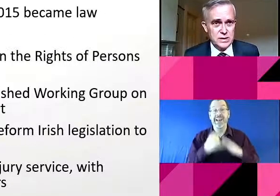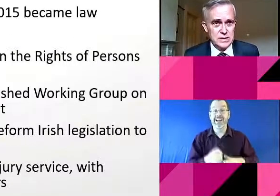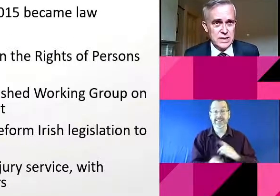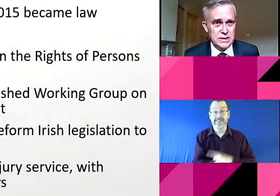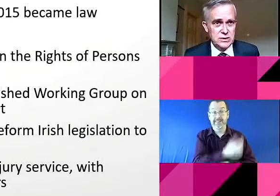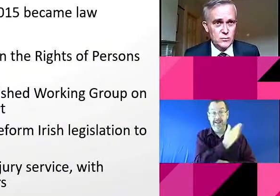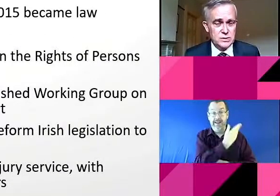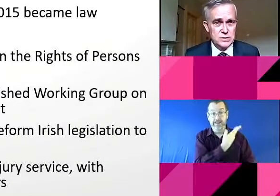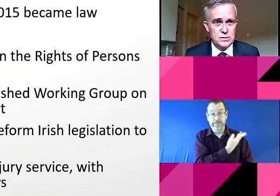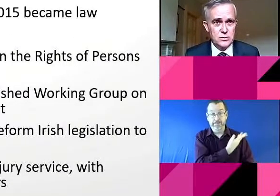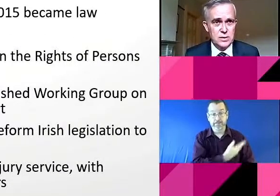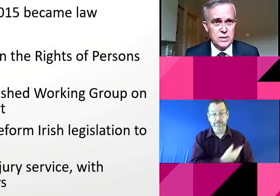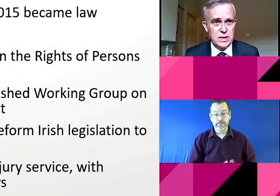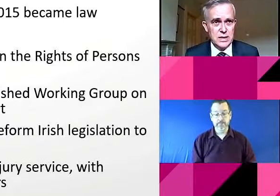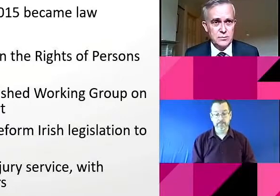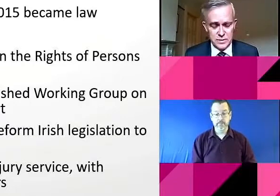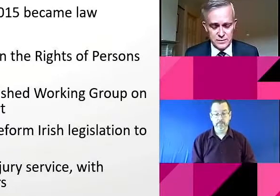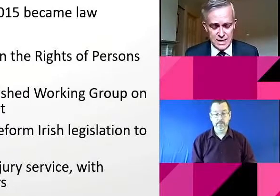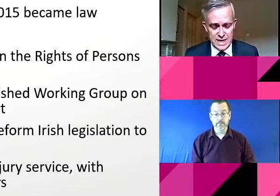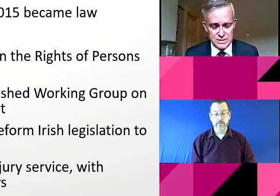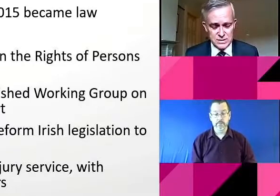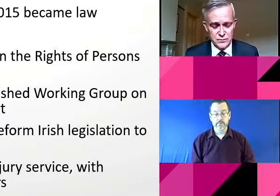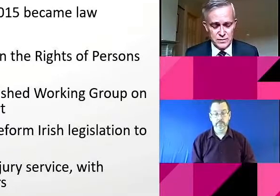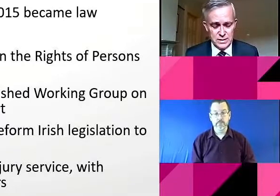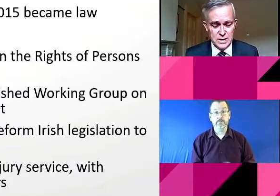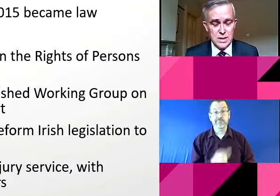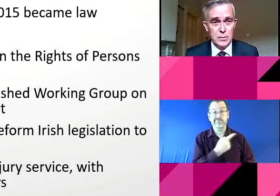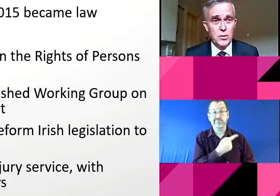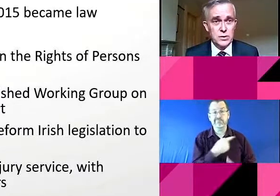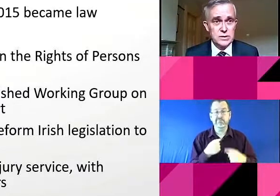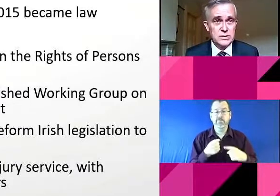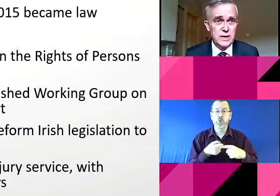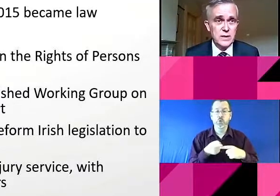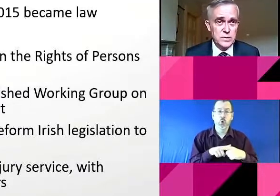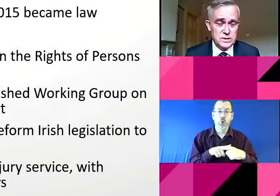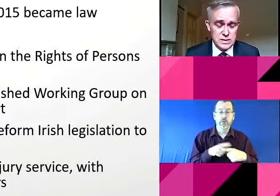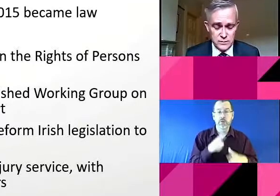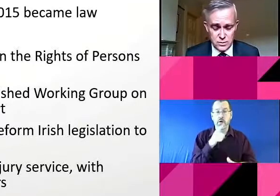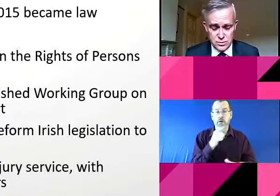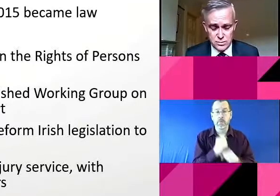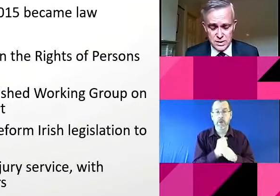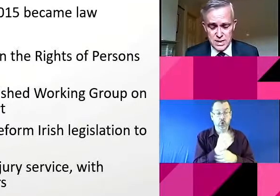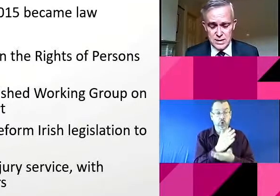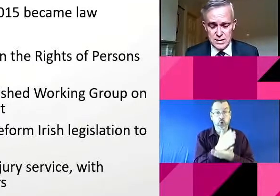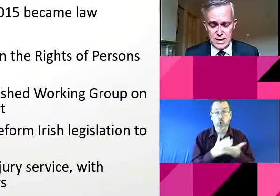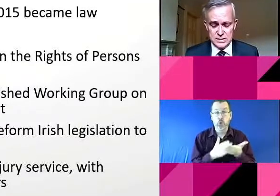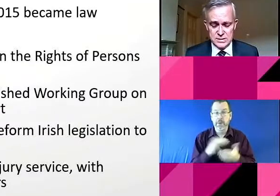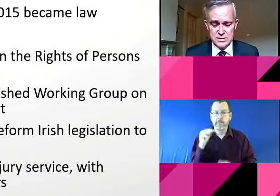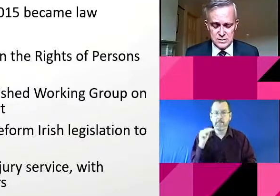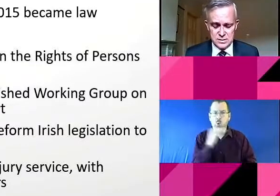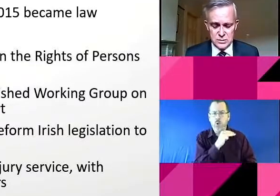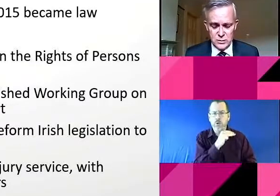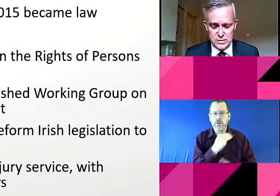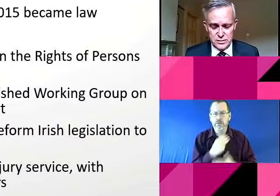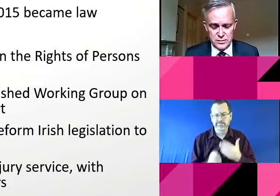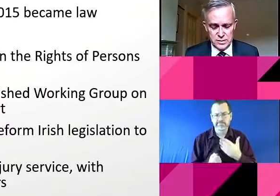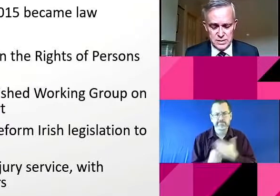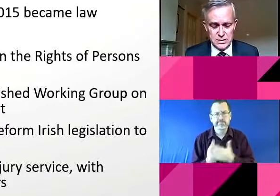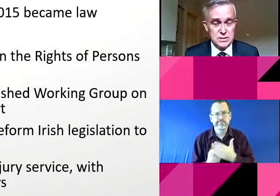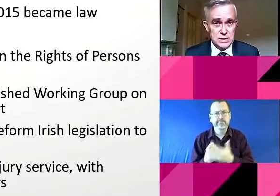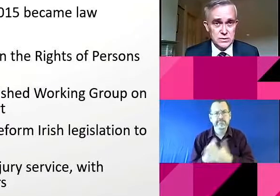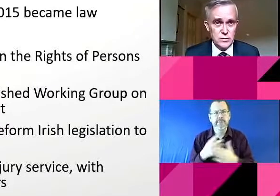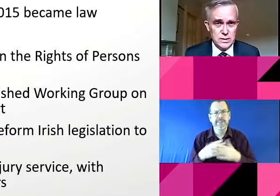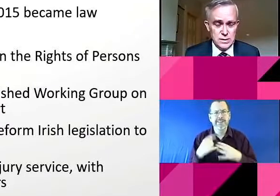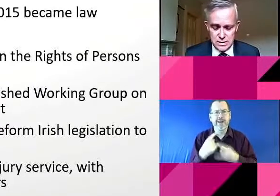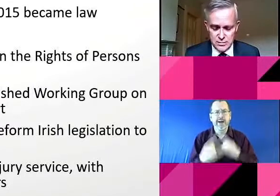my presentation, which is to look briefly at some of the important developments that have occurred since